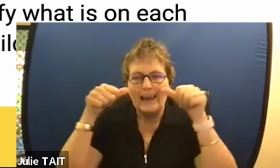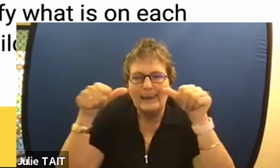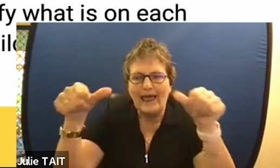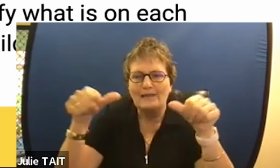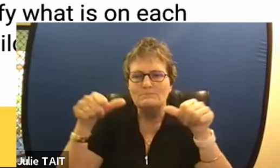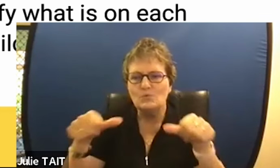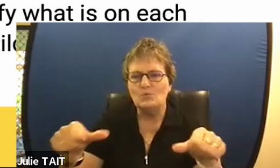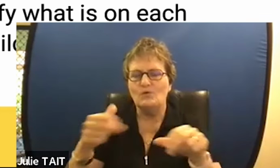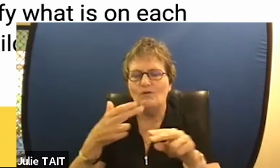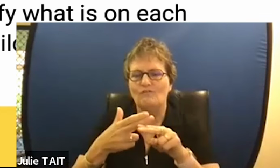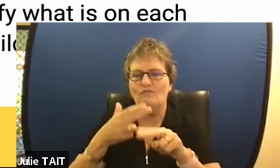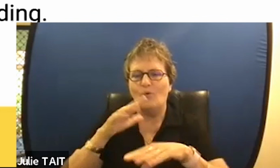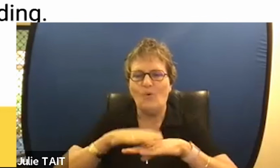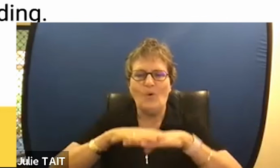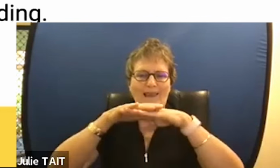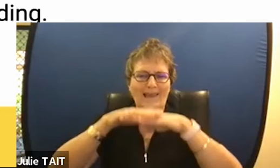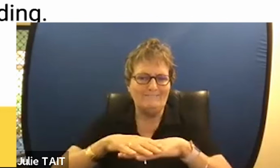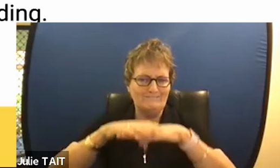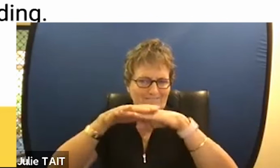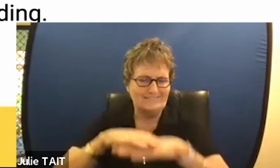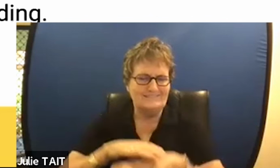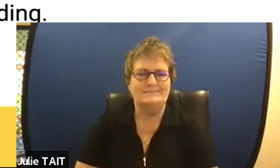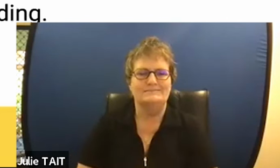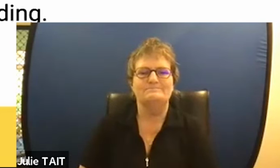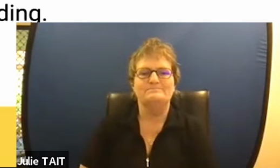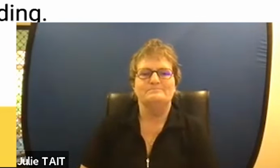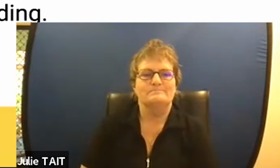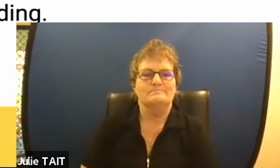in that environment.